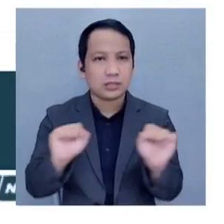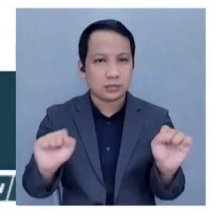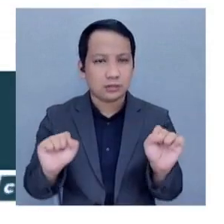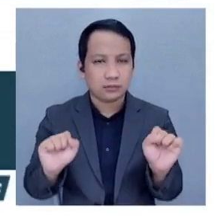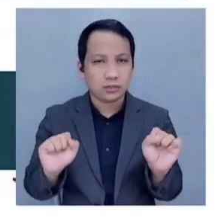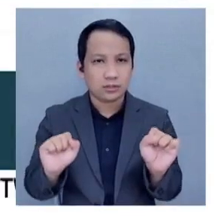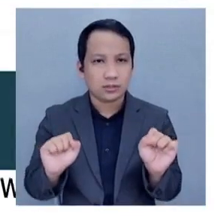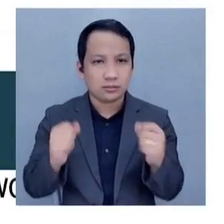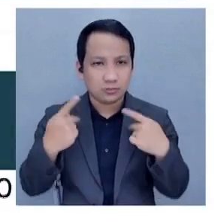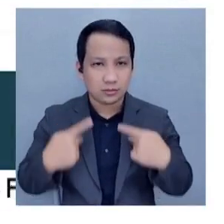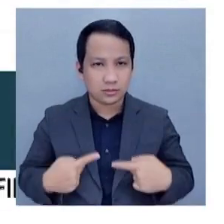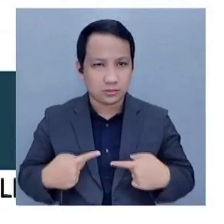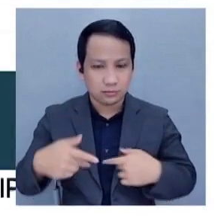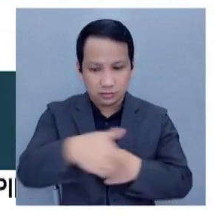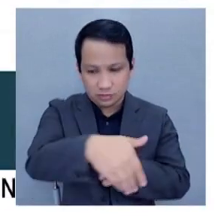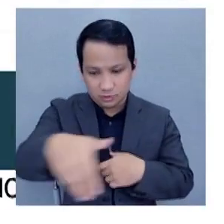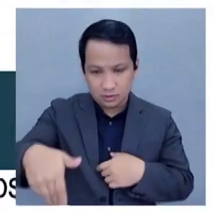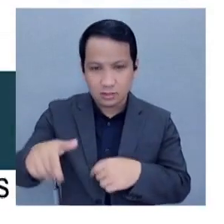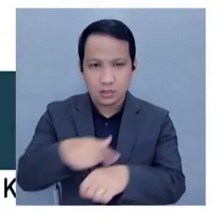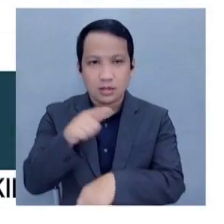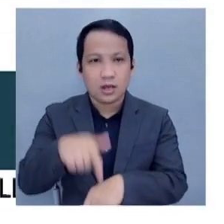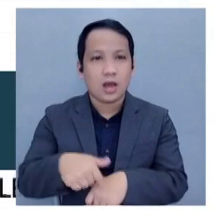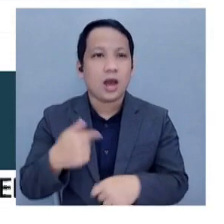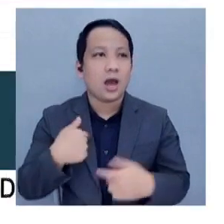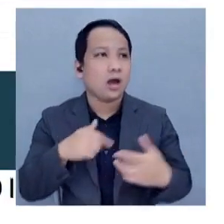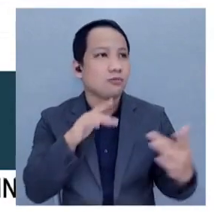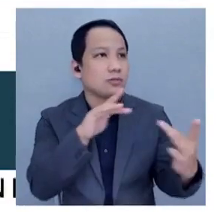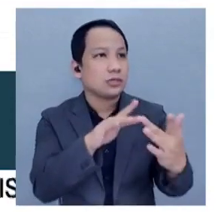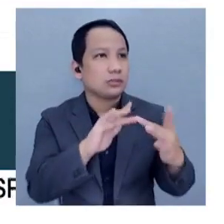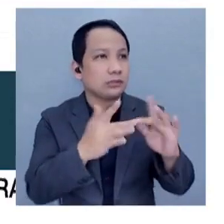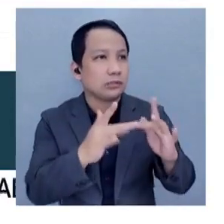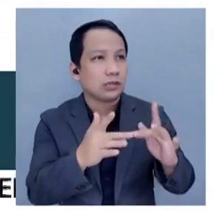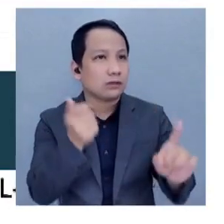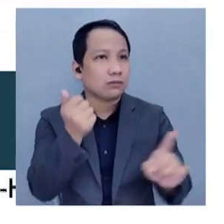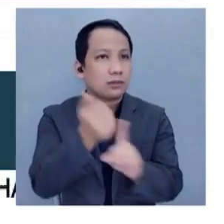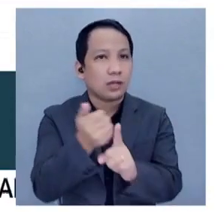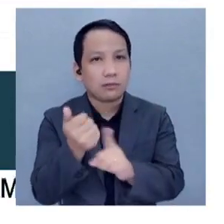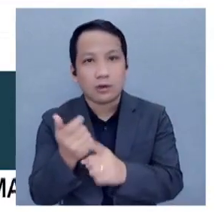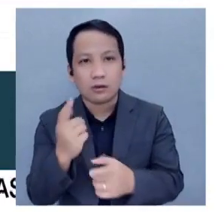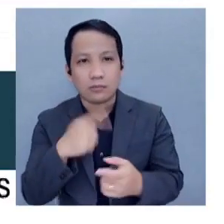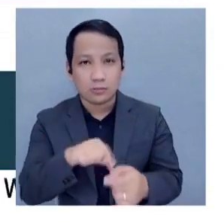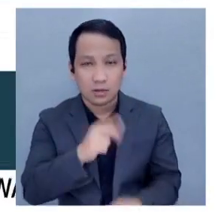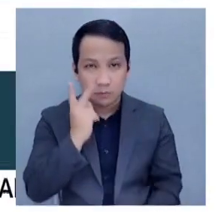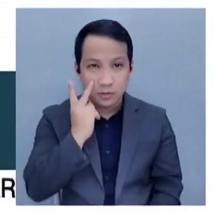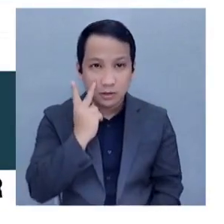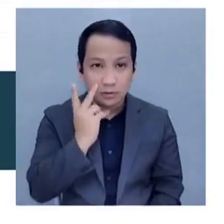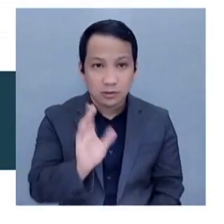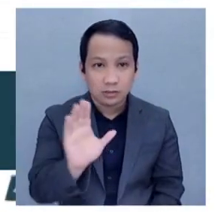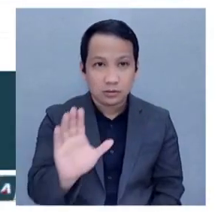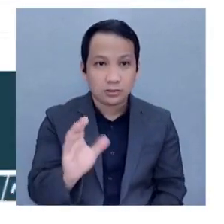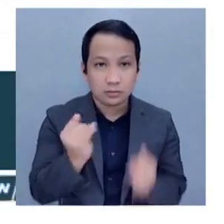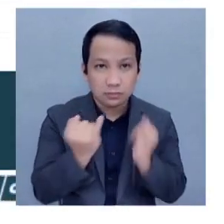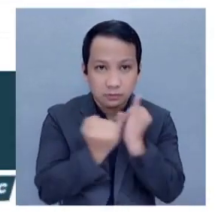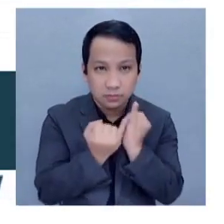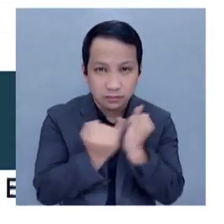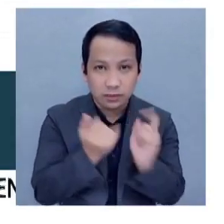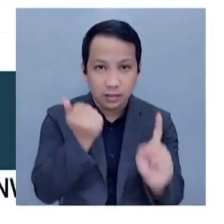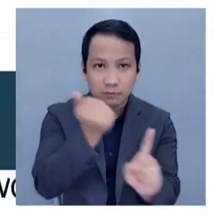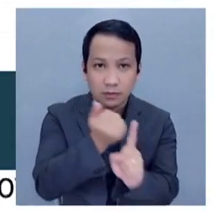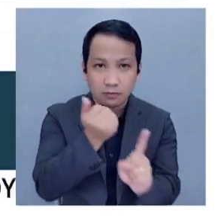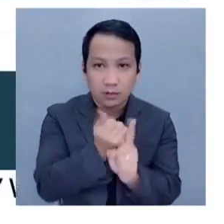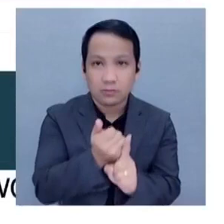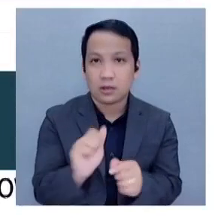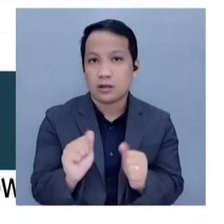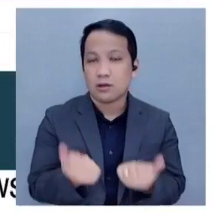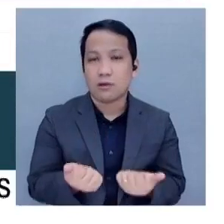physical borders. What about our cyber borders? You already saw how our PhilHealth was attacked.